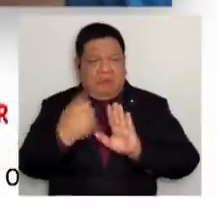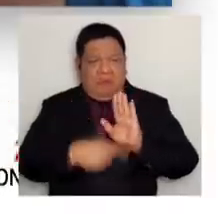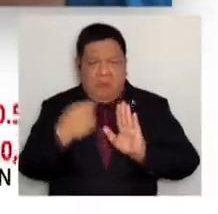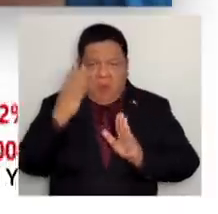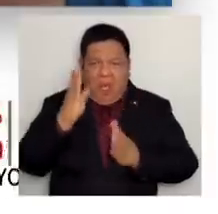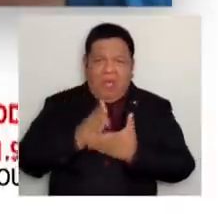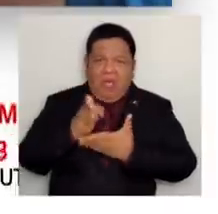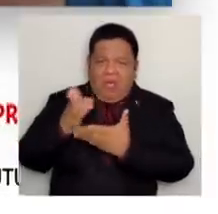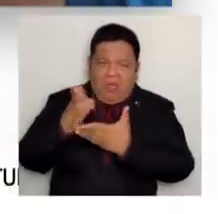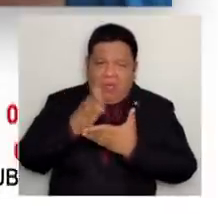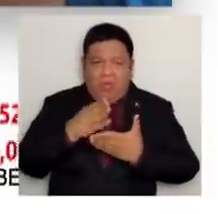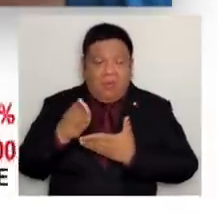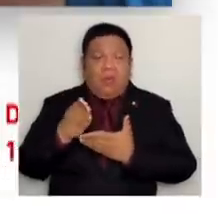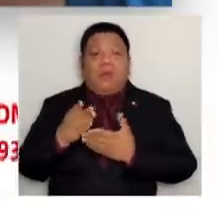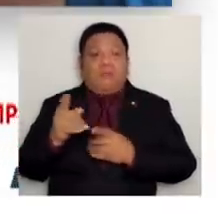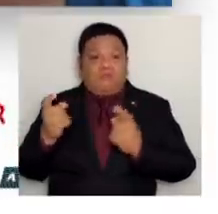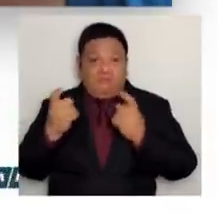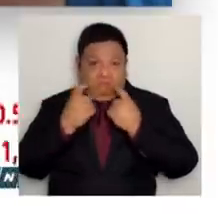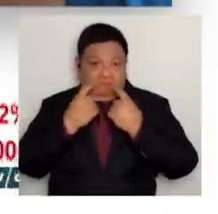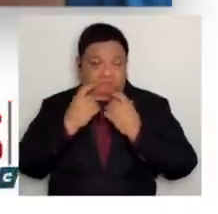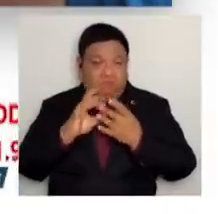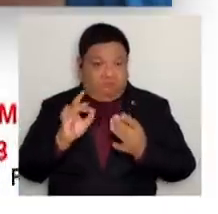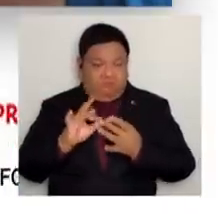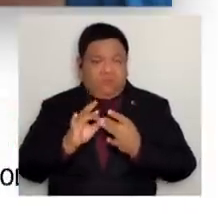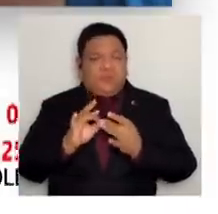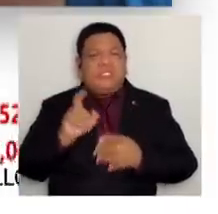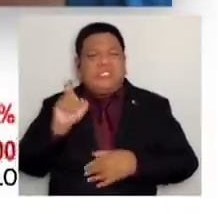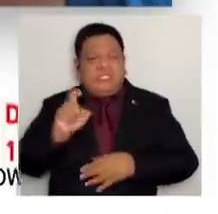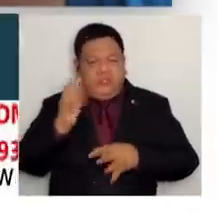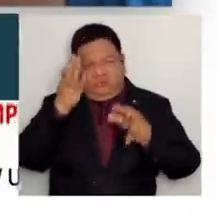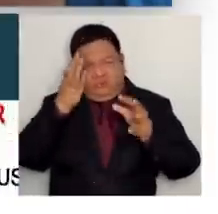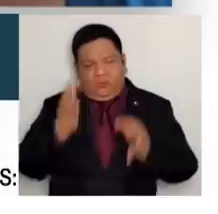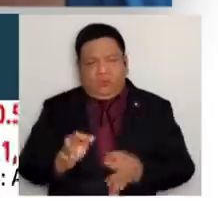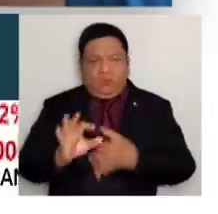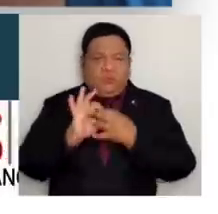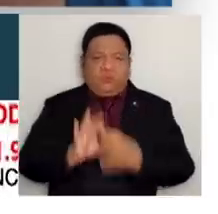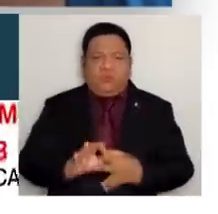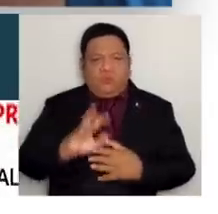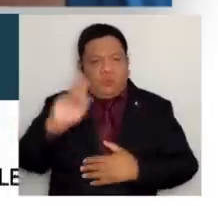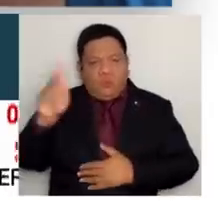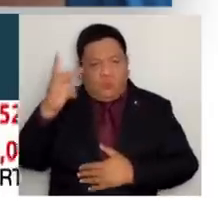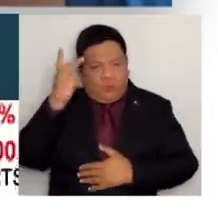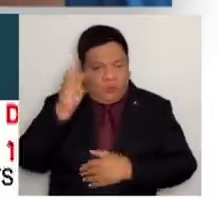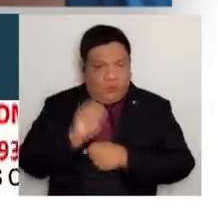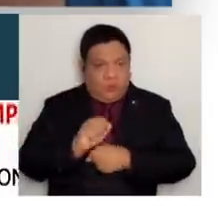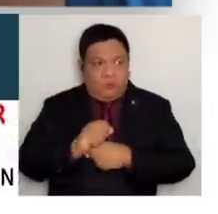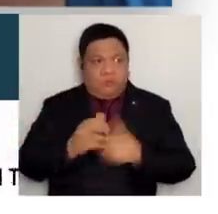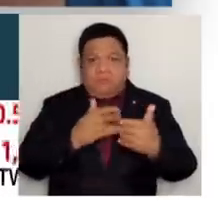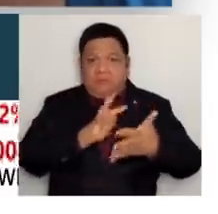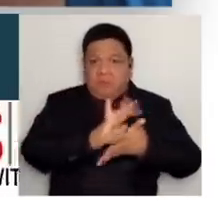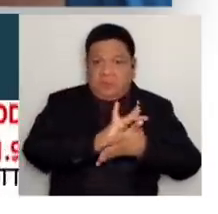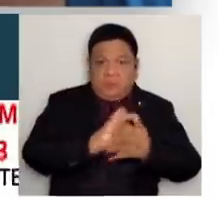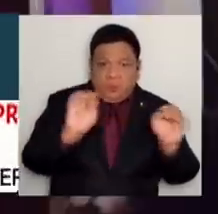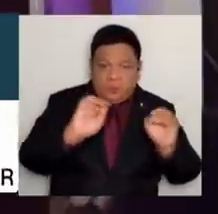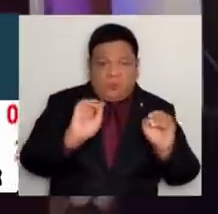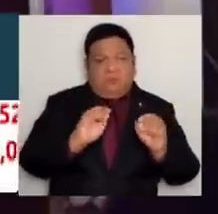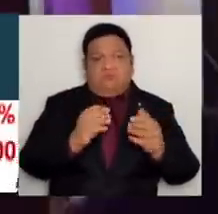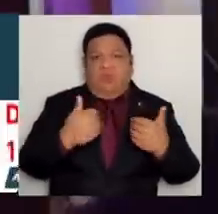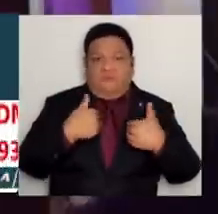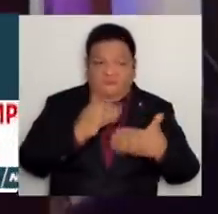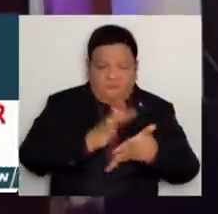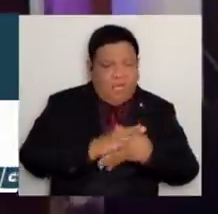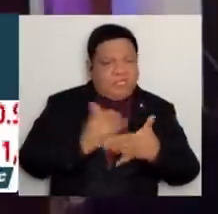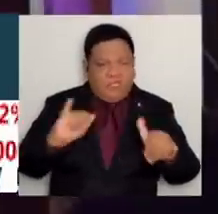daughter says a decision has to be made about her political career with or without the health crisis. Duterte Carpio, a